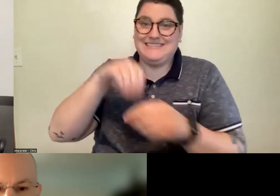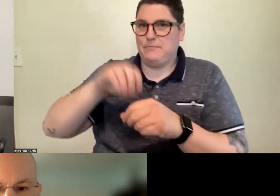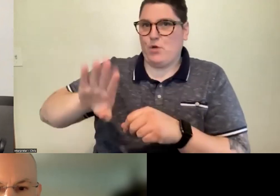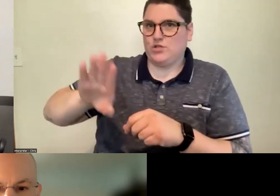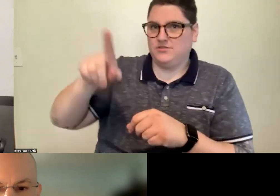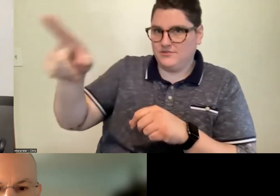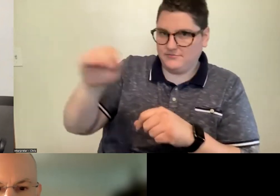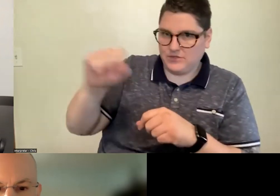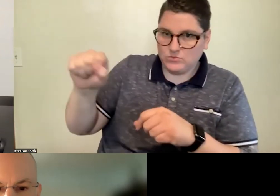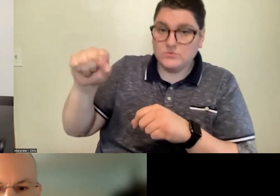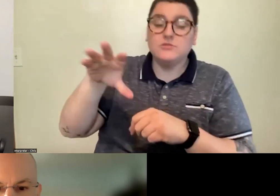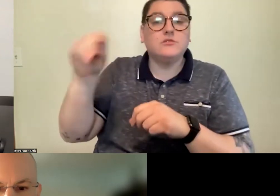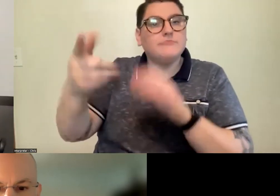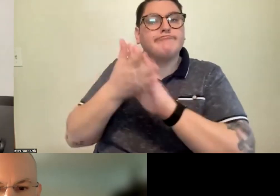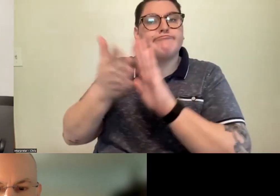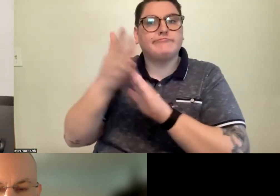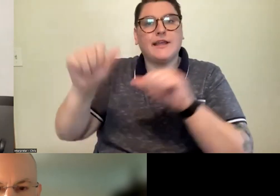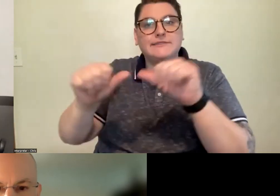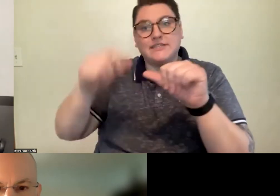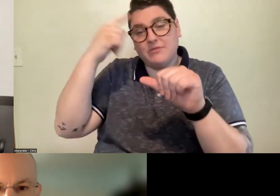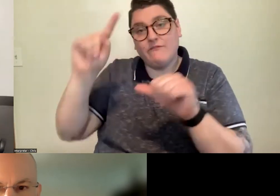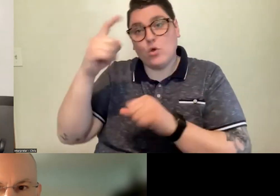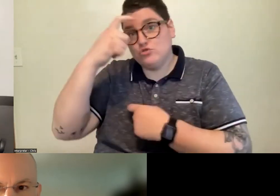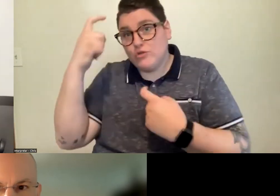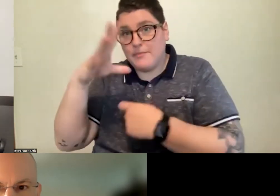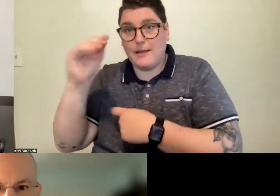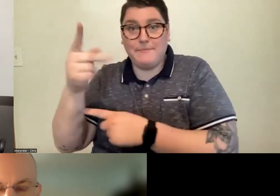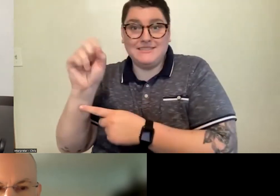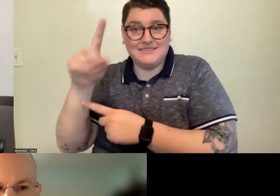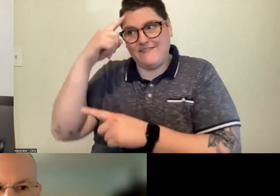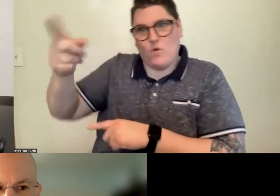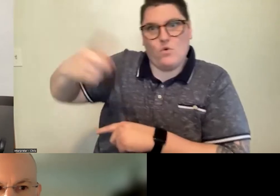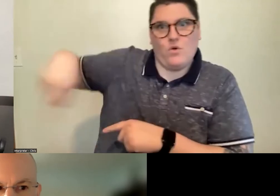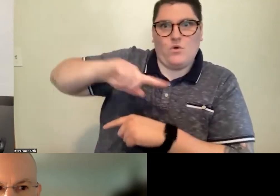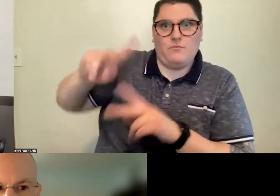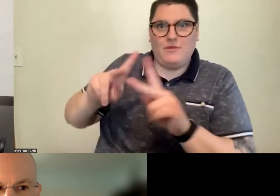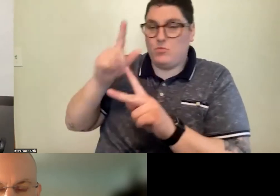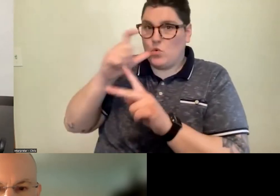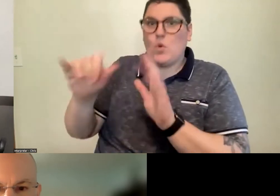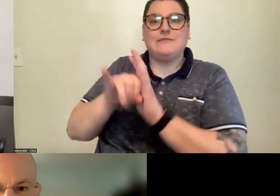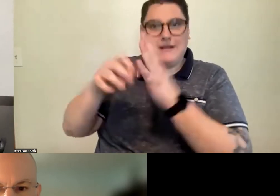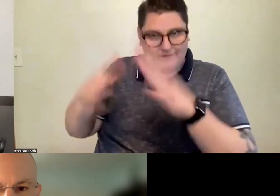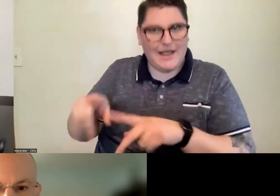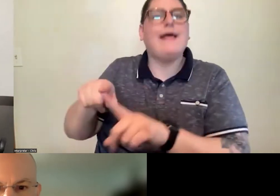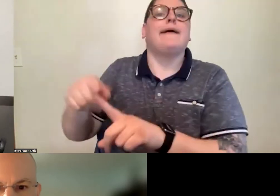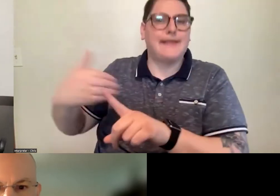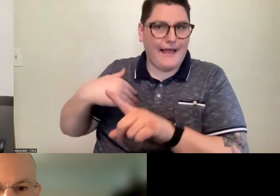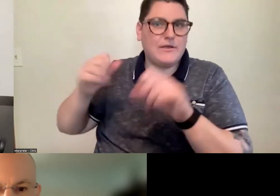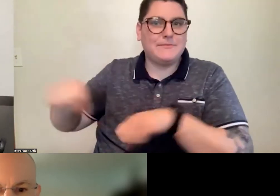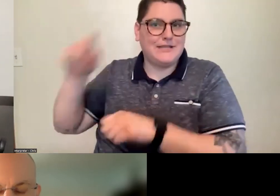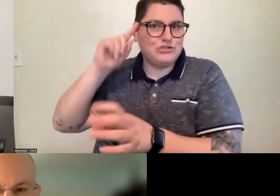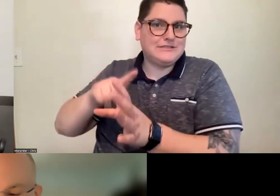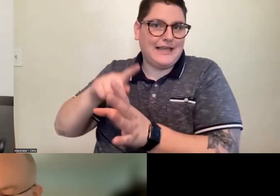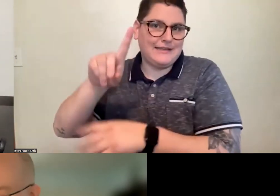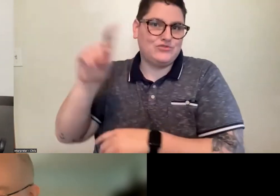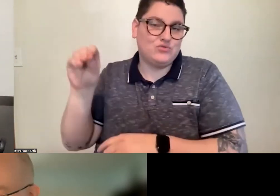have been doing assessments of trauma and PTSD among individuals identified as having possible psychiatric